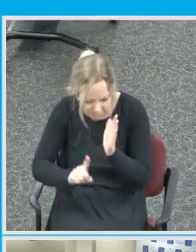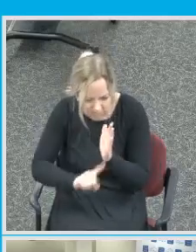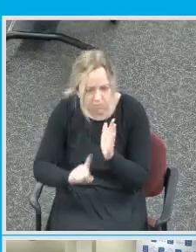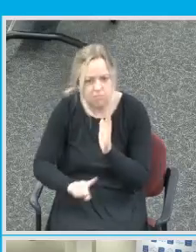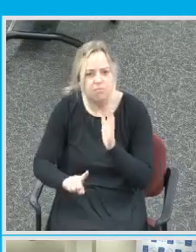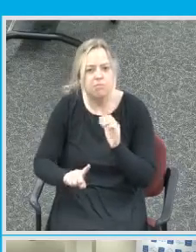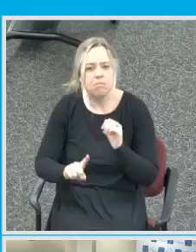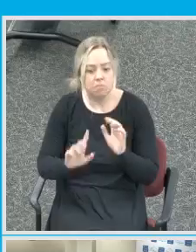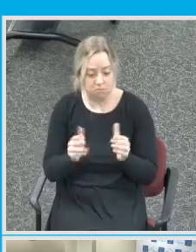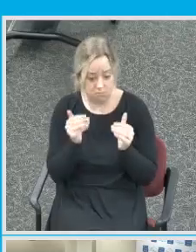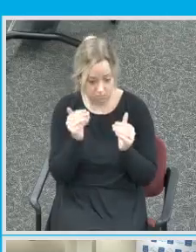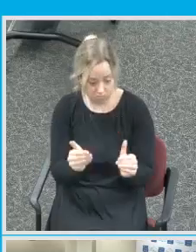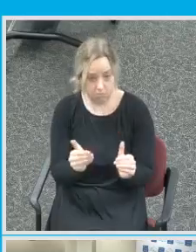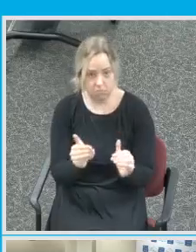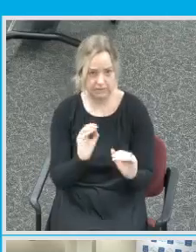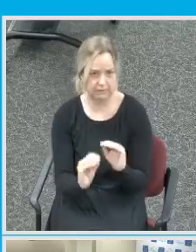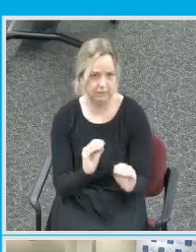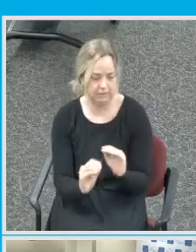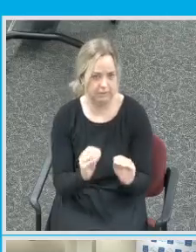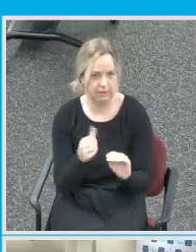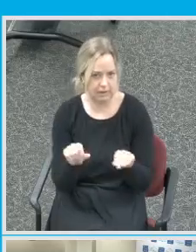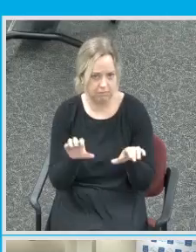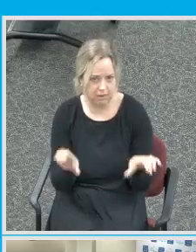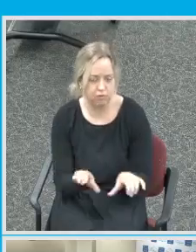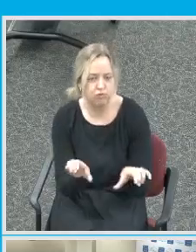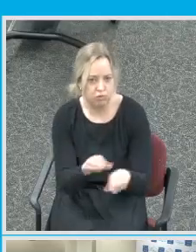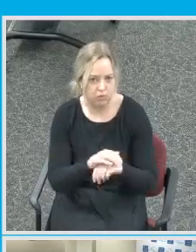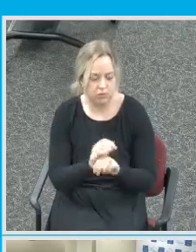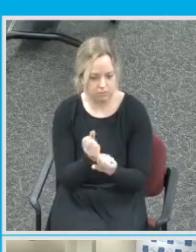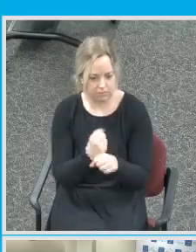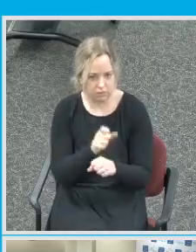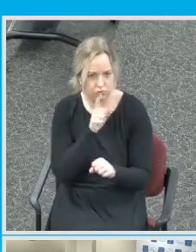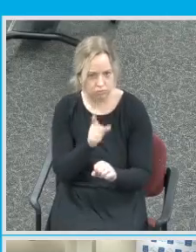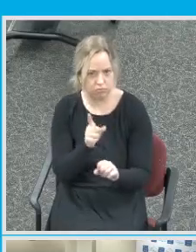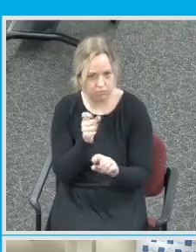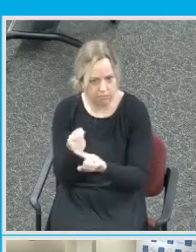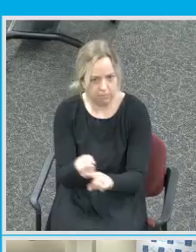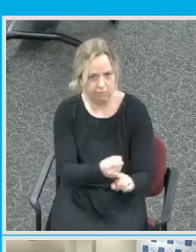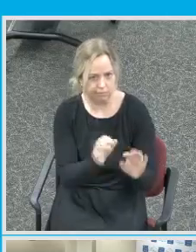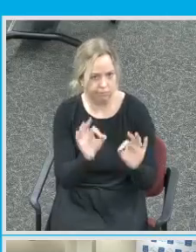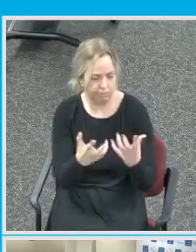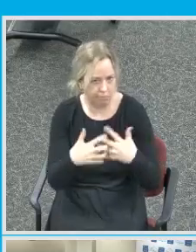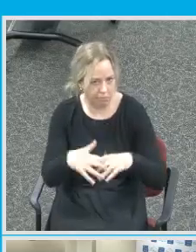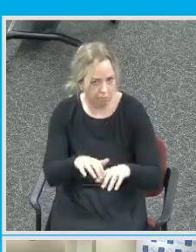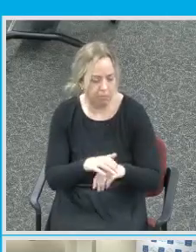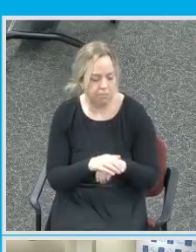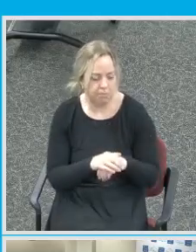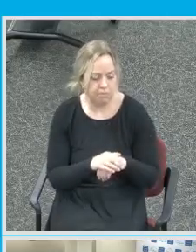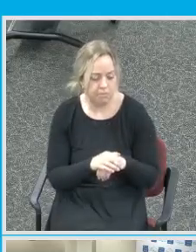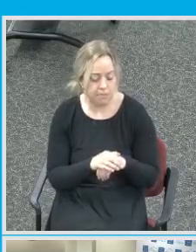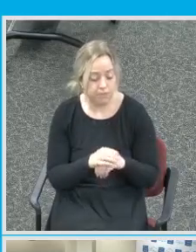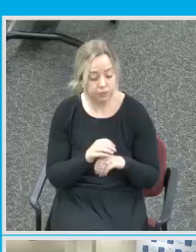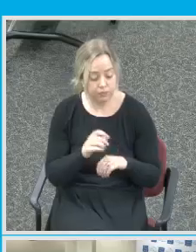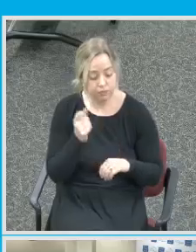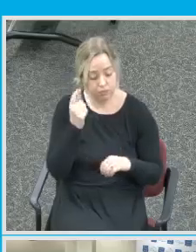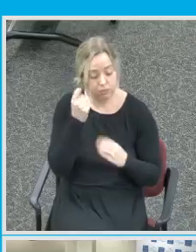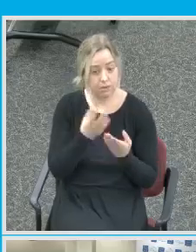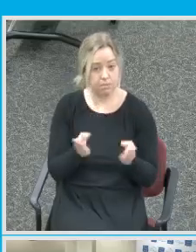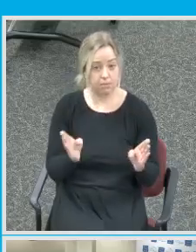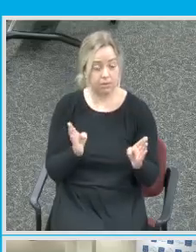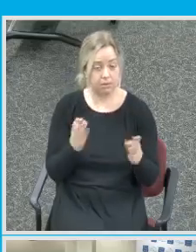corrective action in an effort to assure effective coordination during incident response. And whereas El Paso County Public